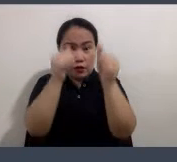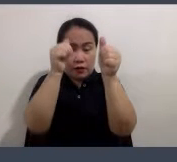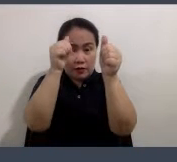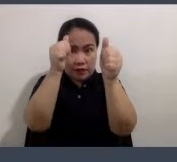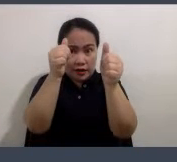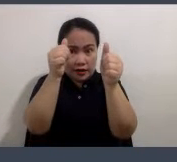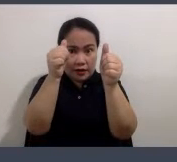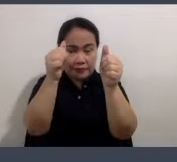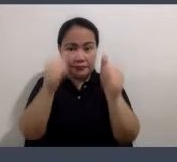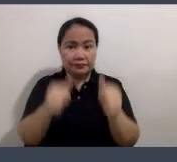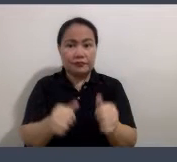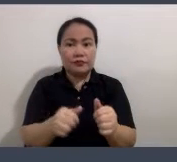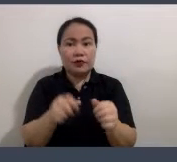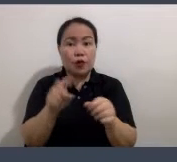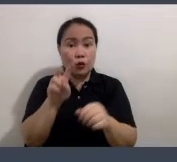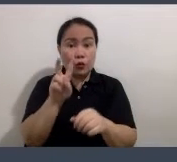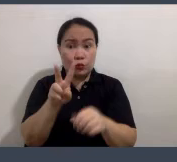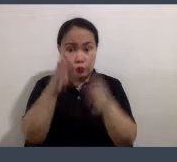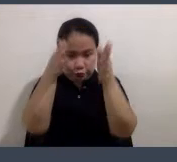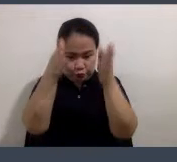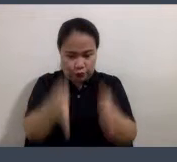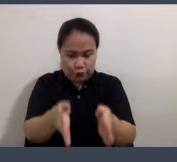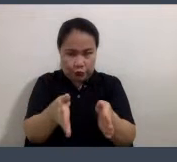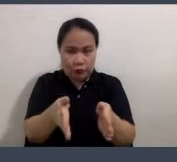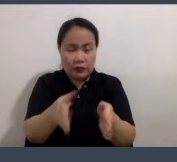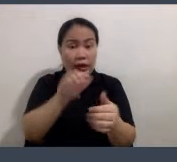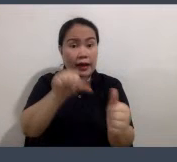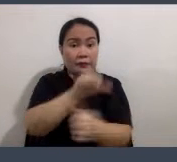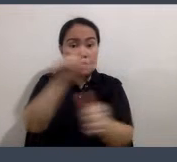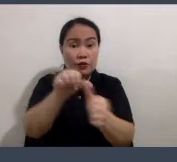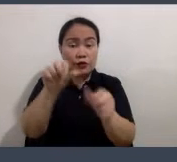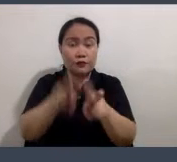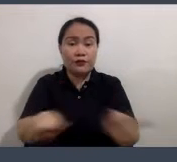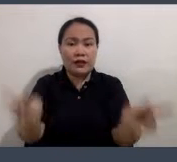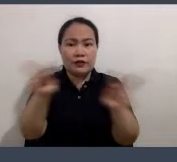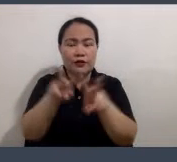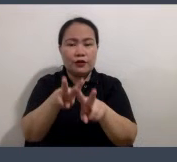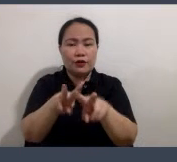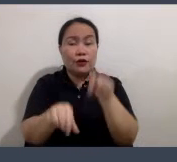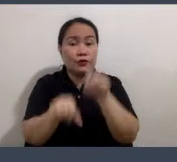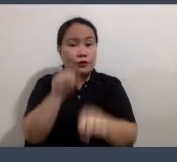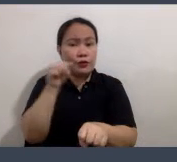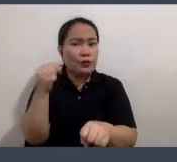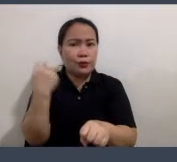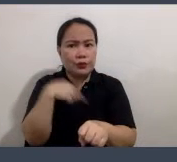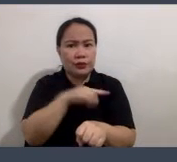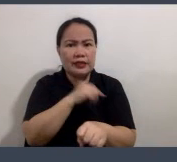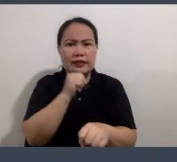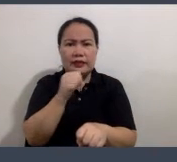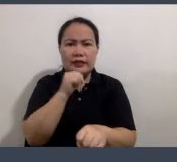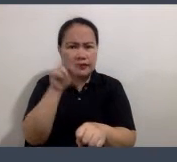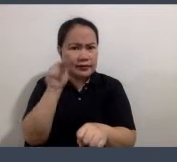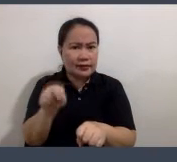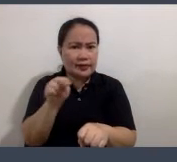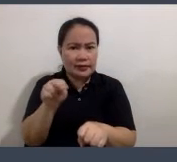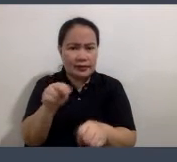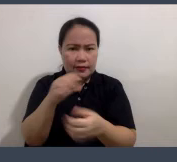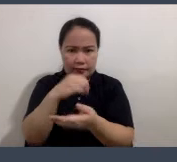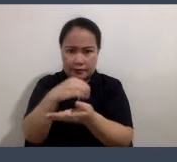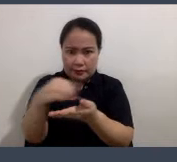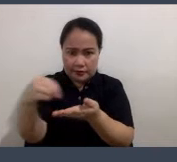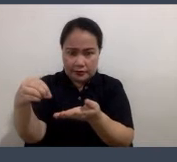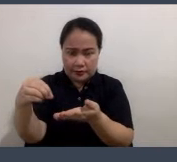two bars to represent the absolute value. So that we don't need to write the word absolute value. So,